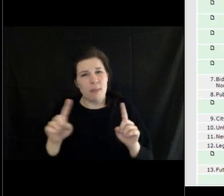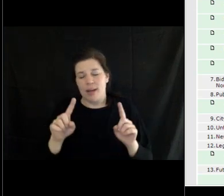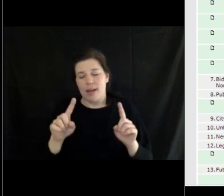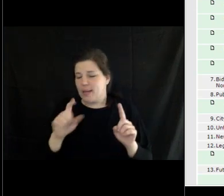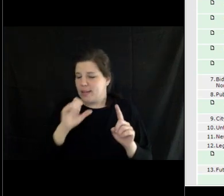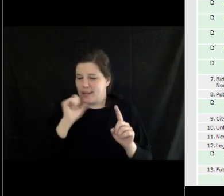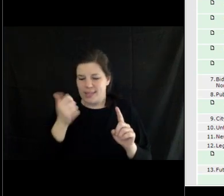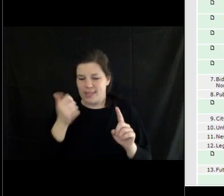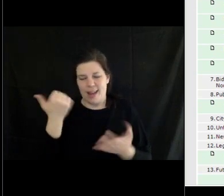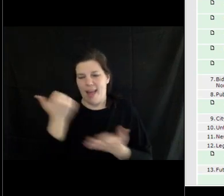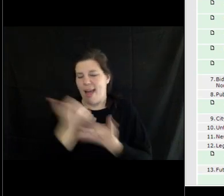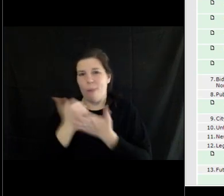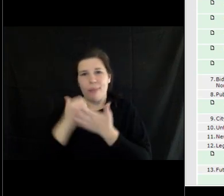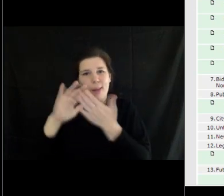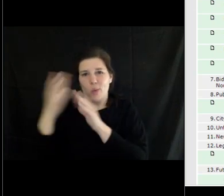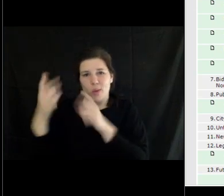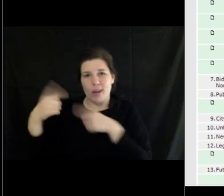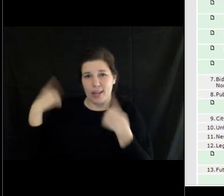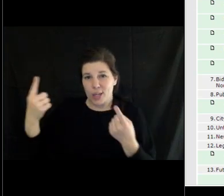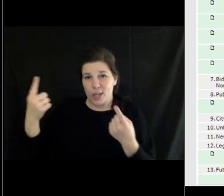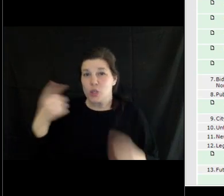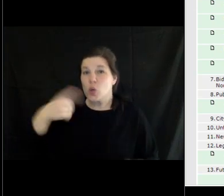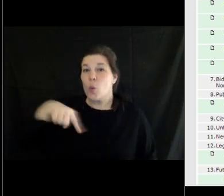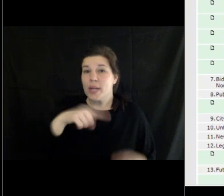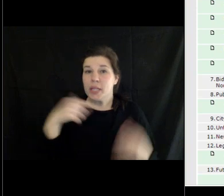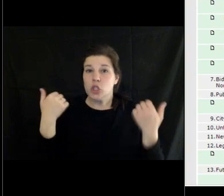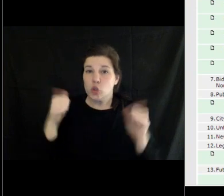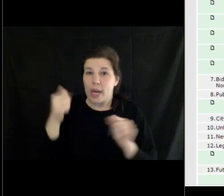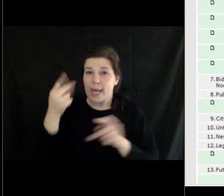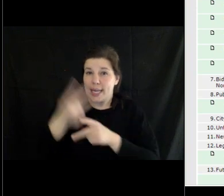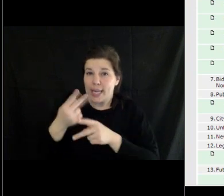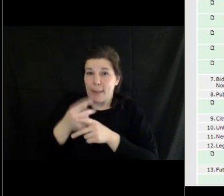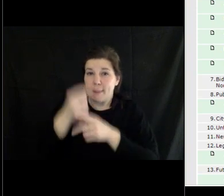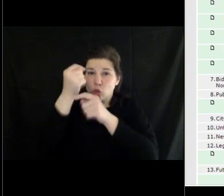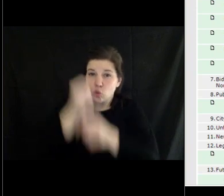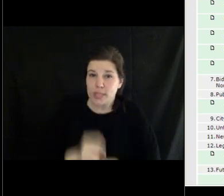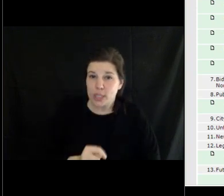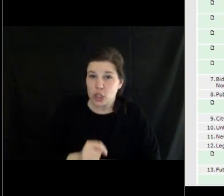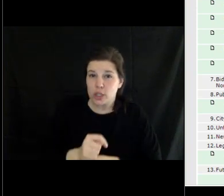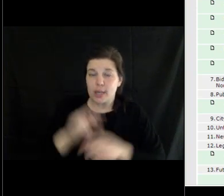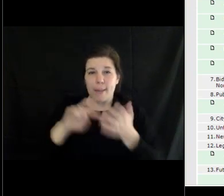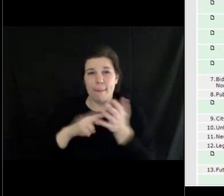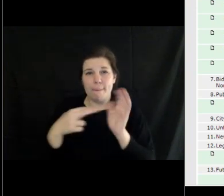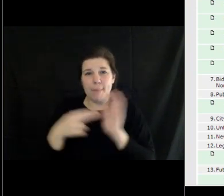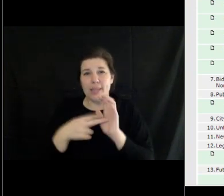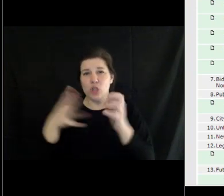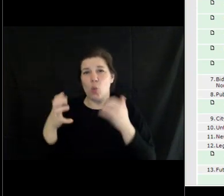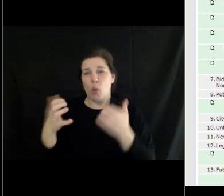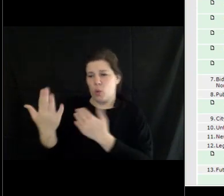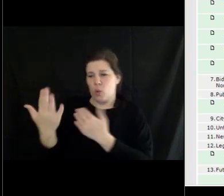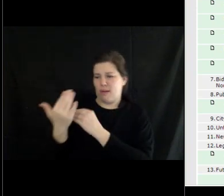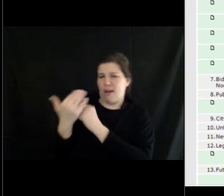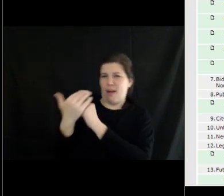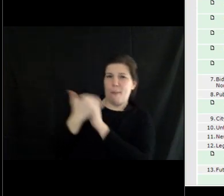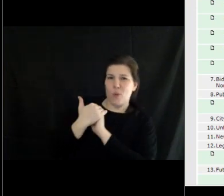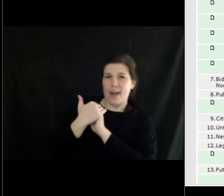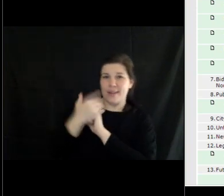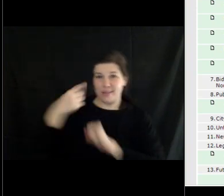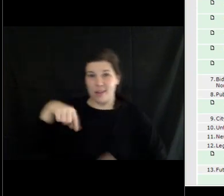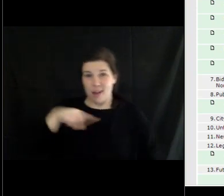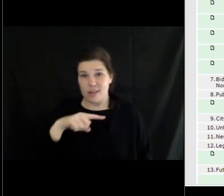community. So when we try to keep tradition, that's telling us that you want to keep us oppressed. So when we have a group of people that's